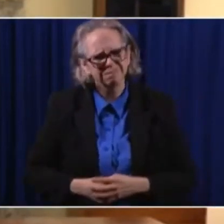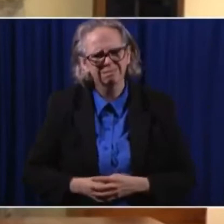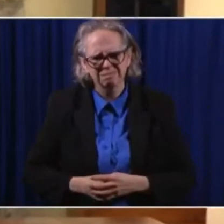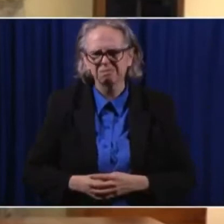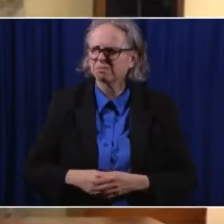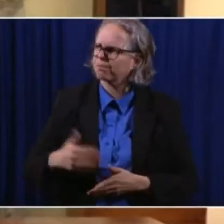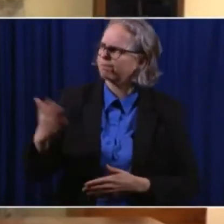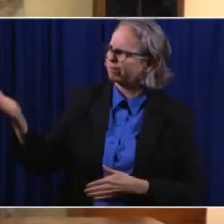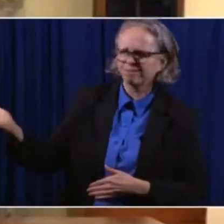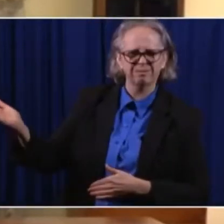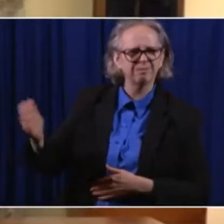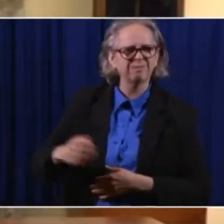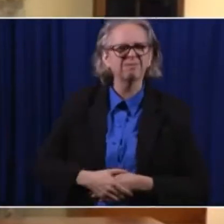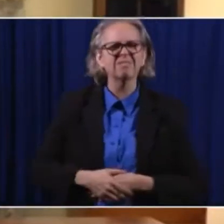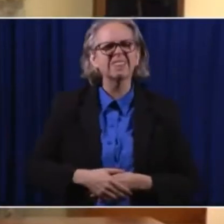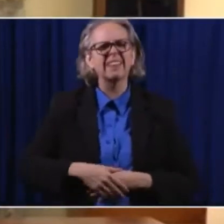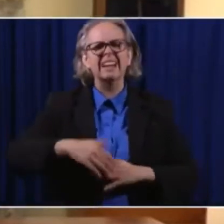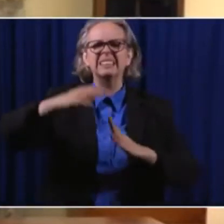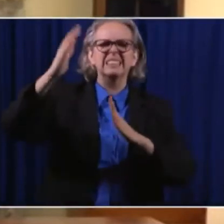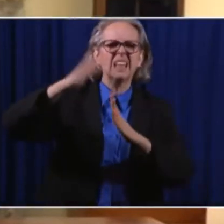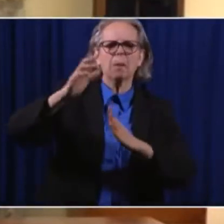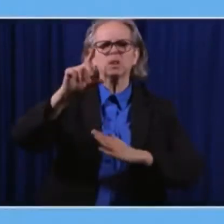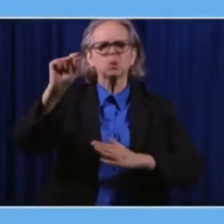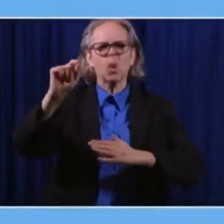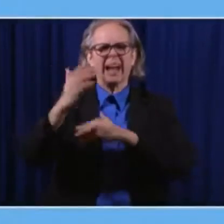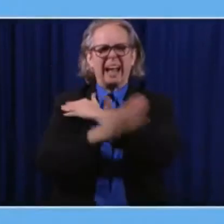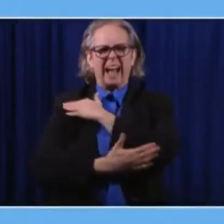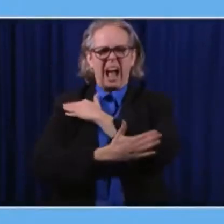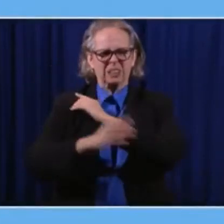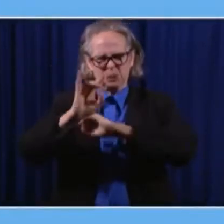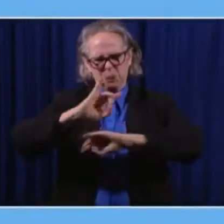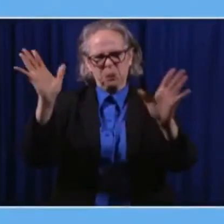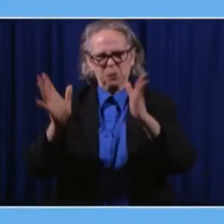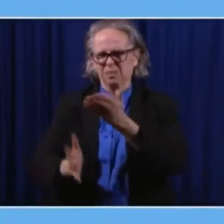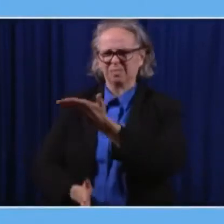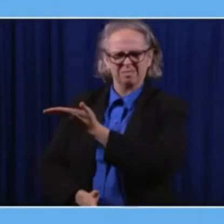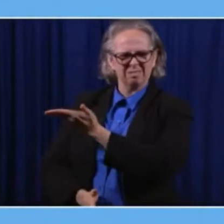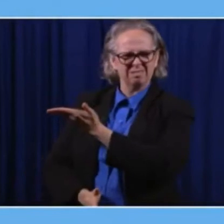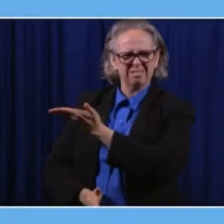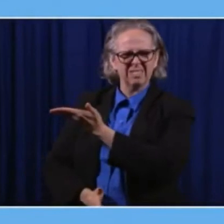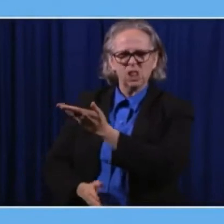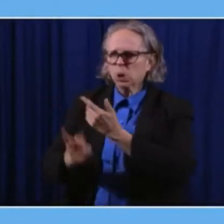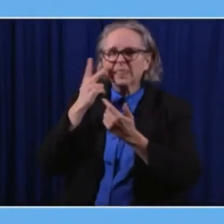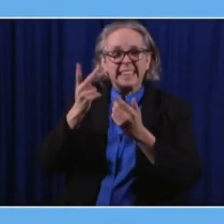top 20. And if you look at the top 20, these are astronomical numbers.